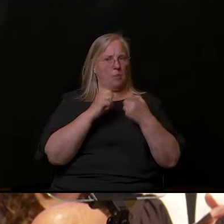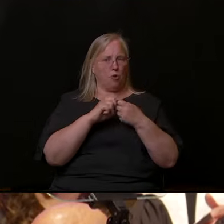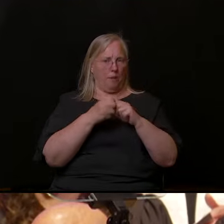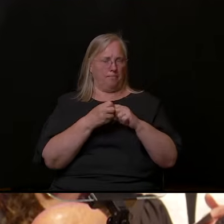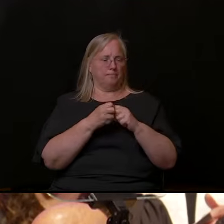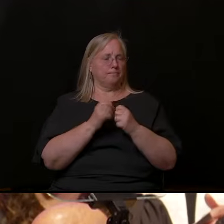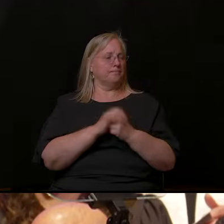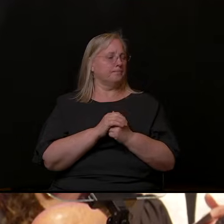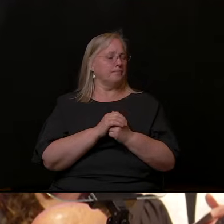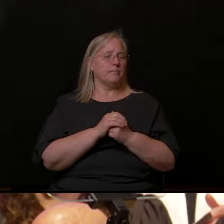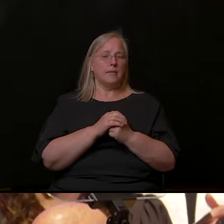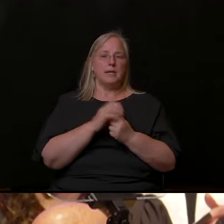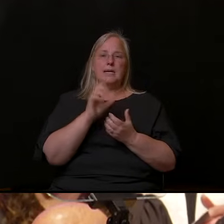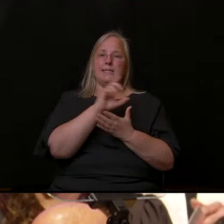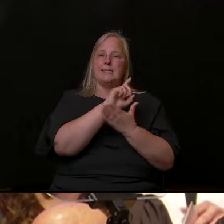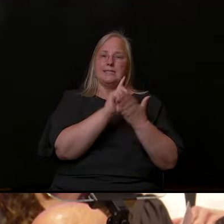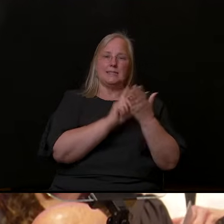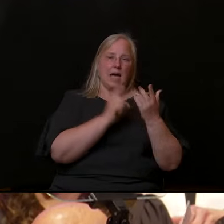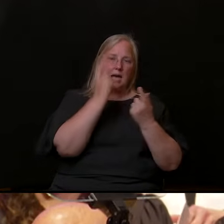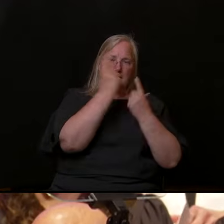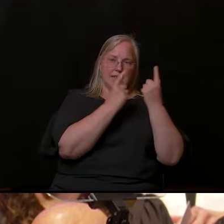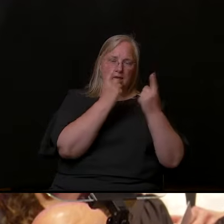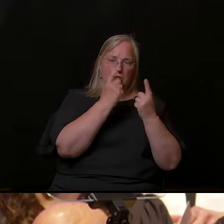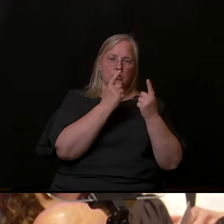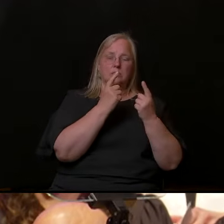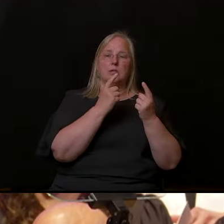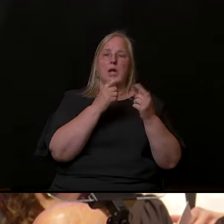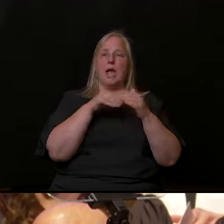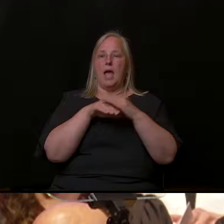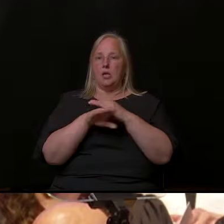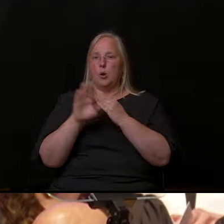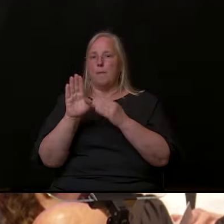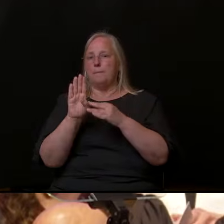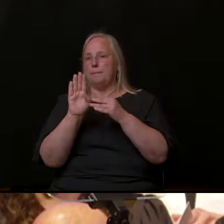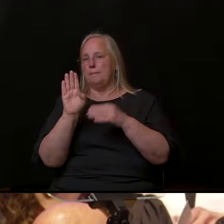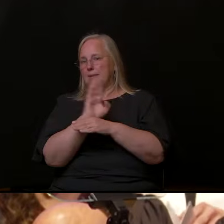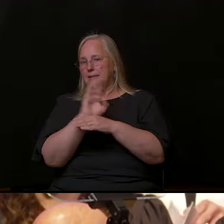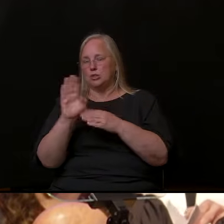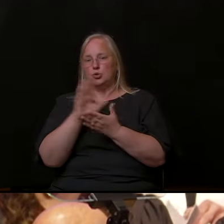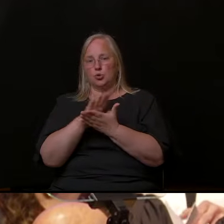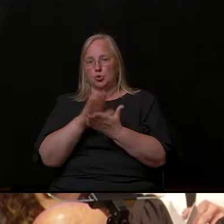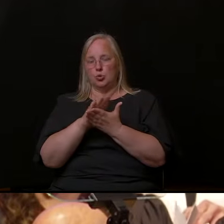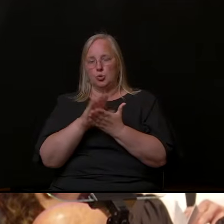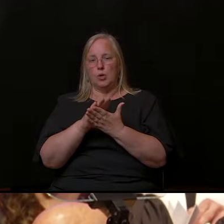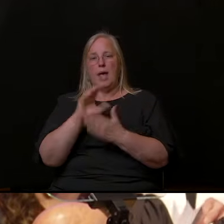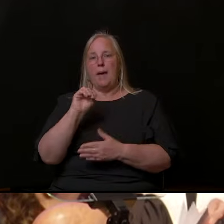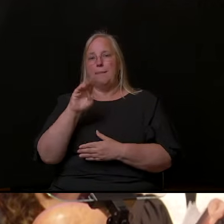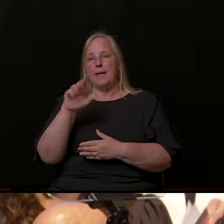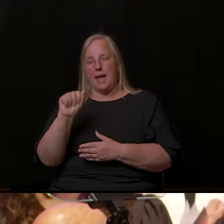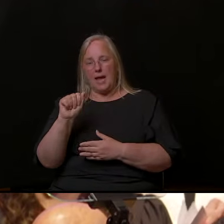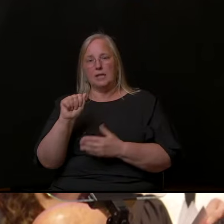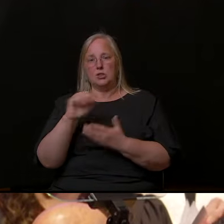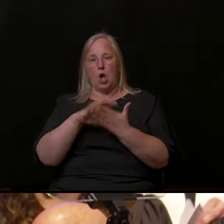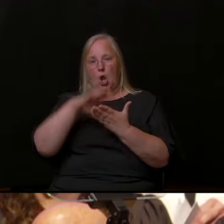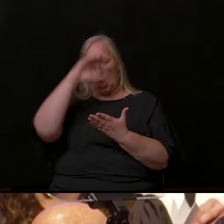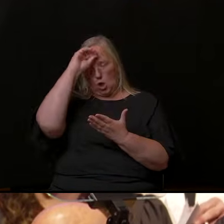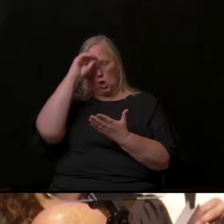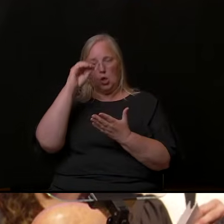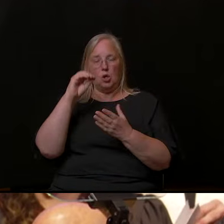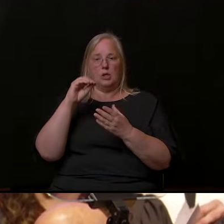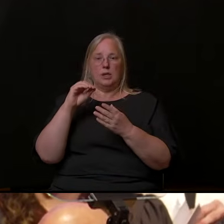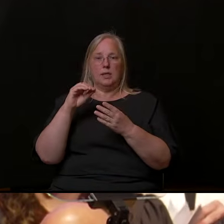So design thinking entered business school. MBAs learned empathy maps in 2 days